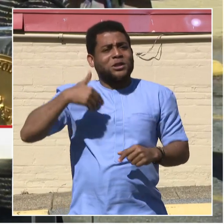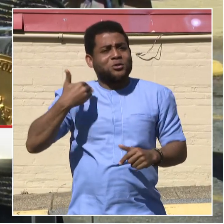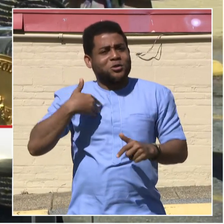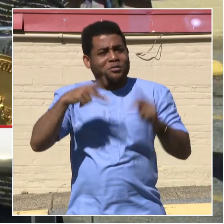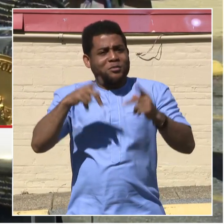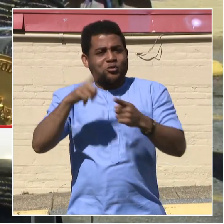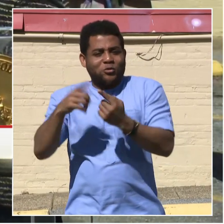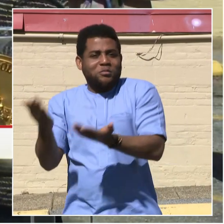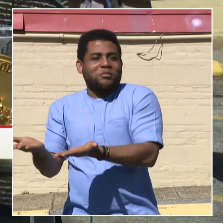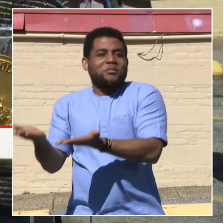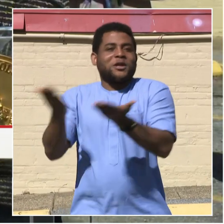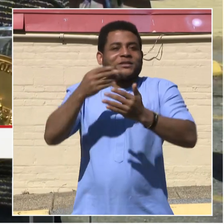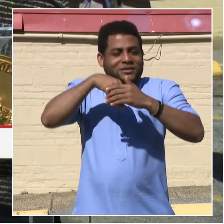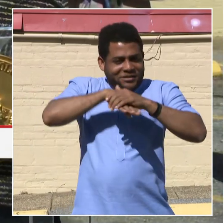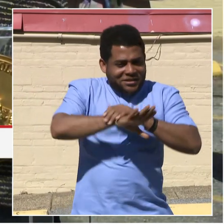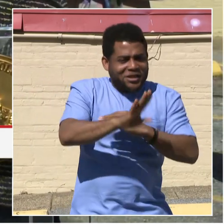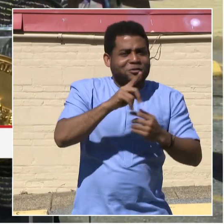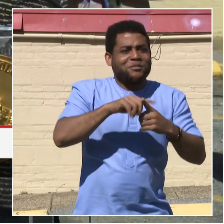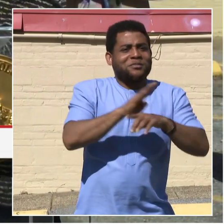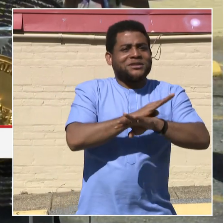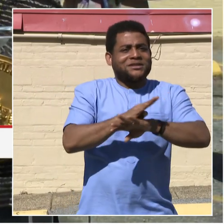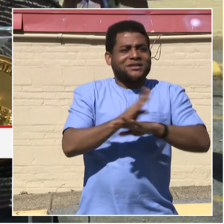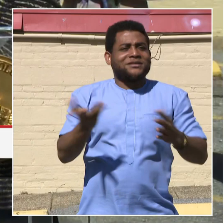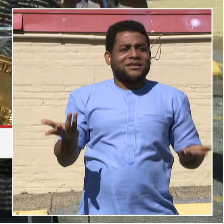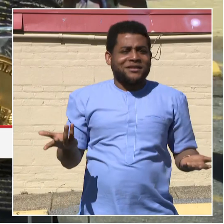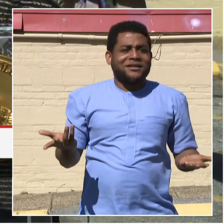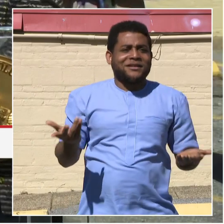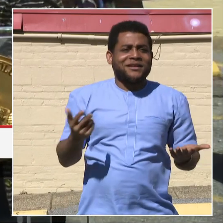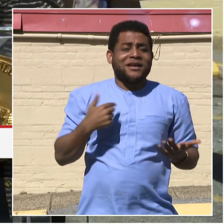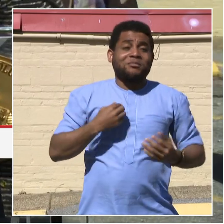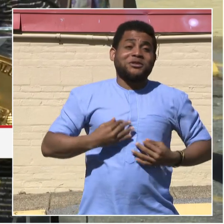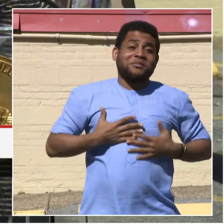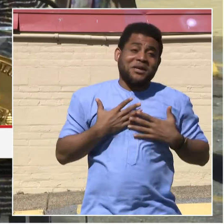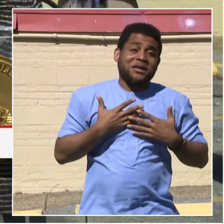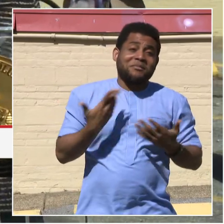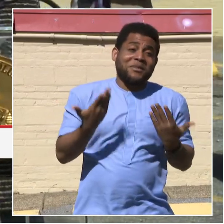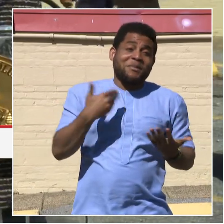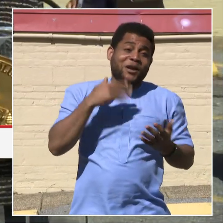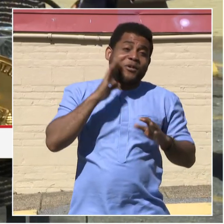and so I'm inspired. I may open up a flower school. But